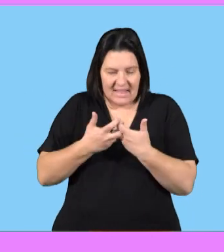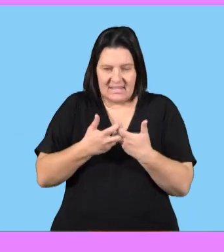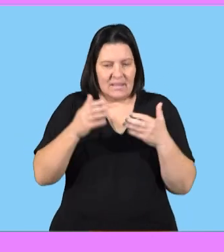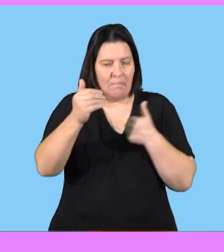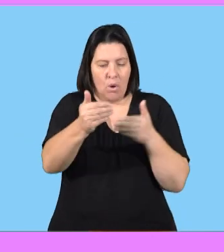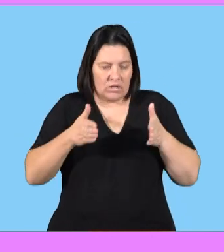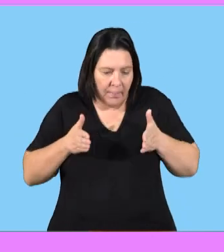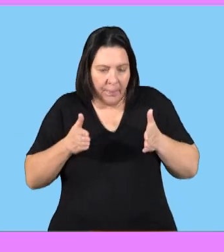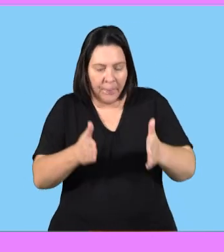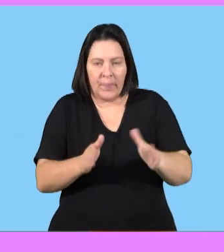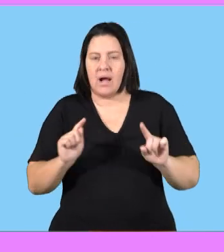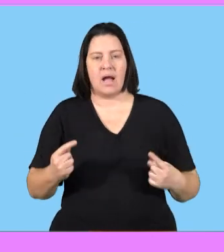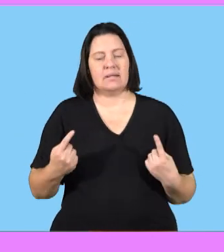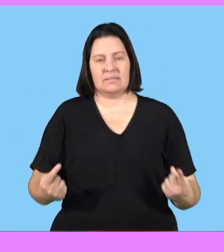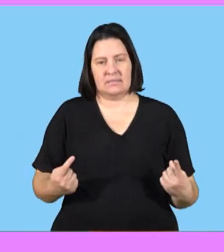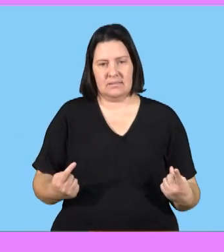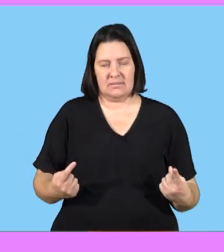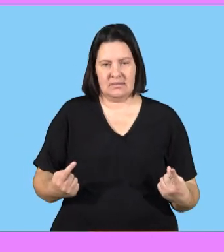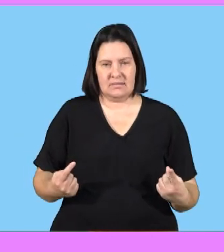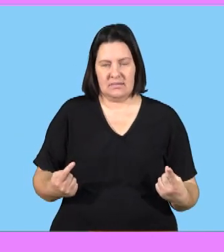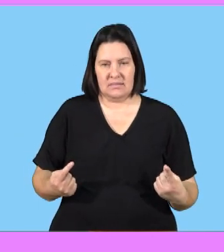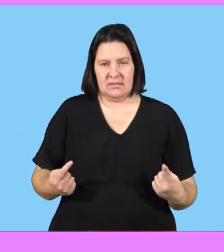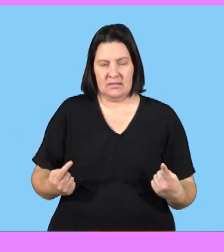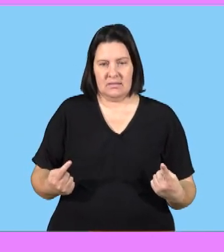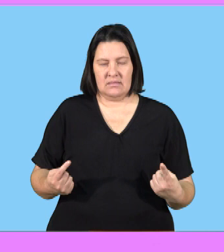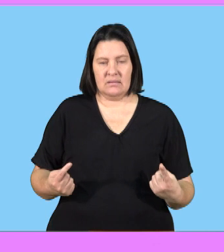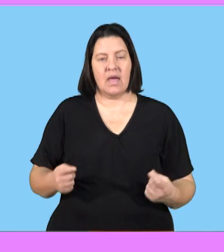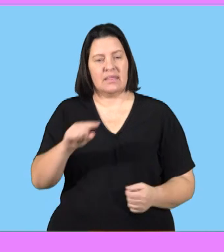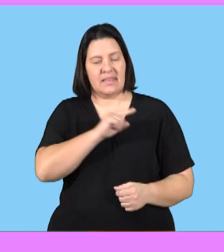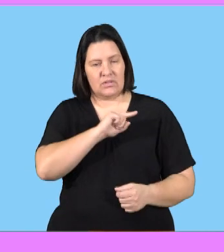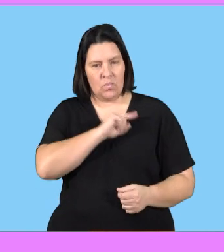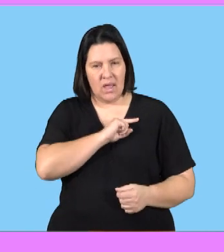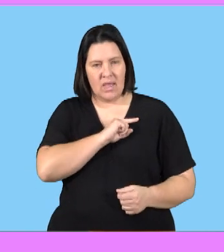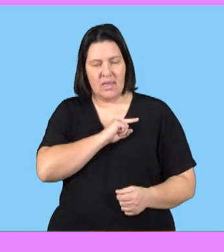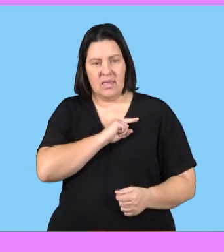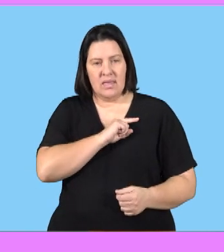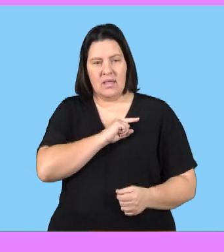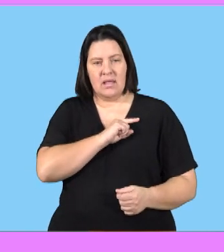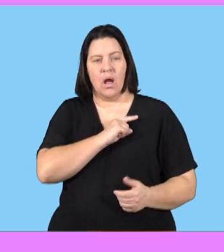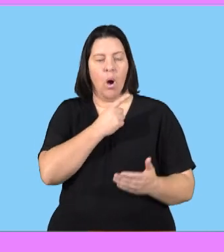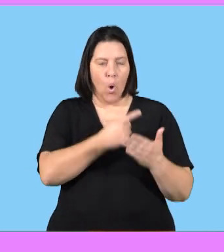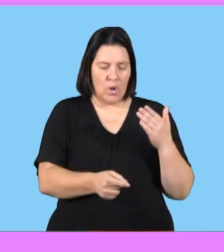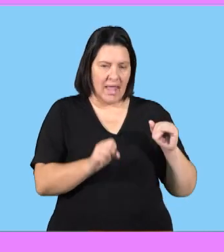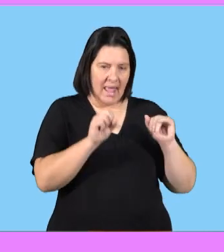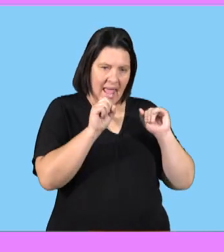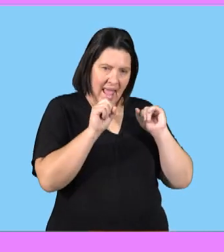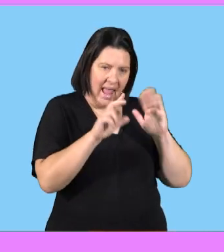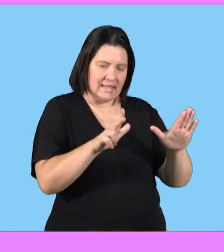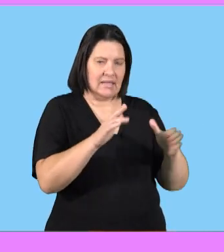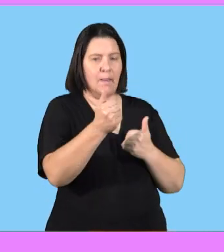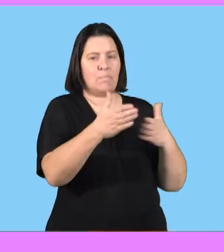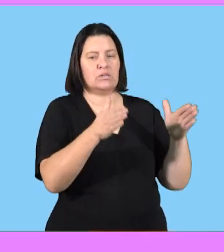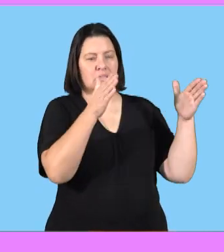a cabinet. So because it will not fit in a cabinet, therefore, implication is that only